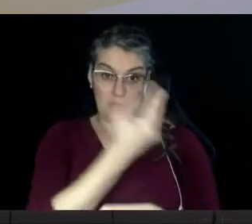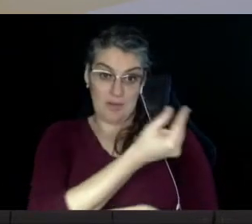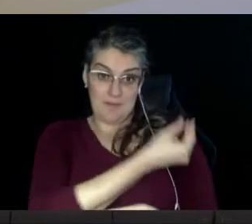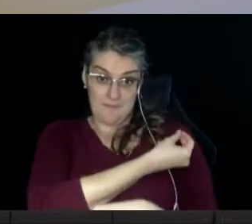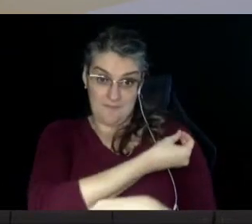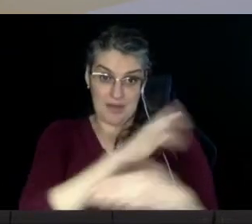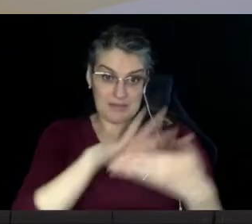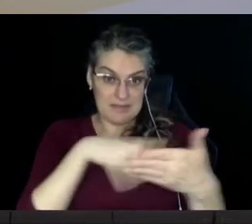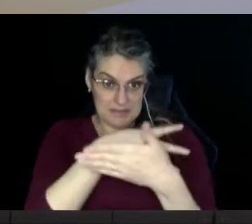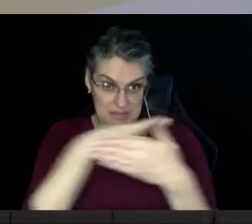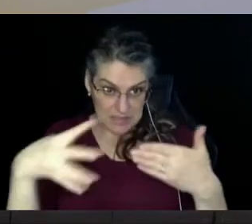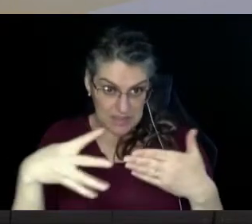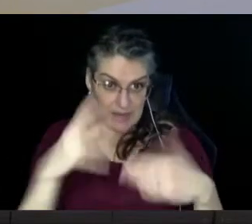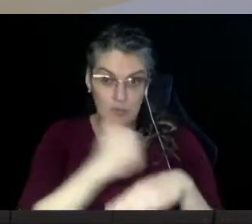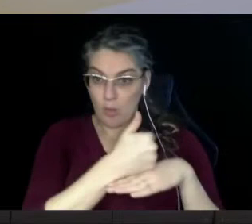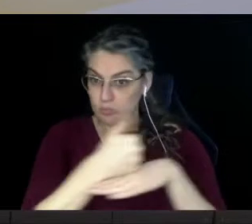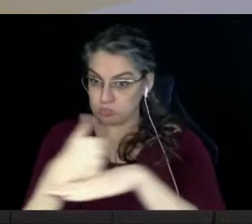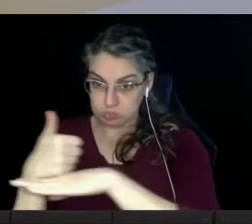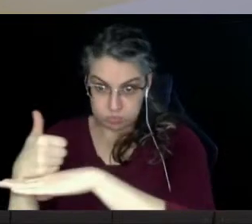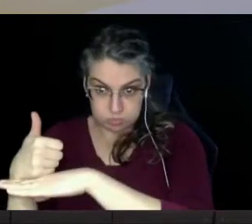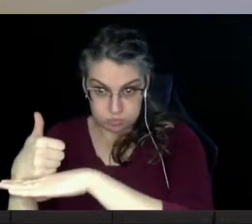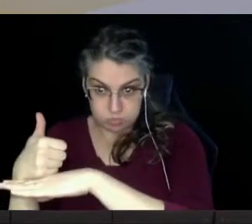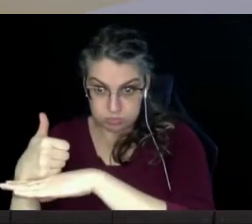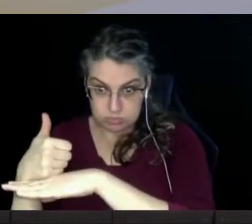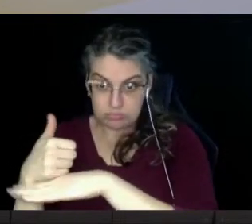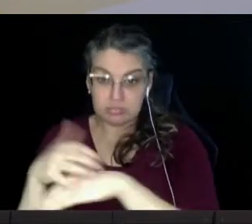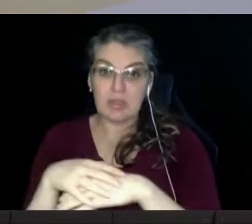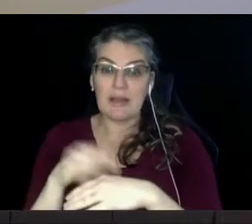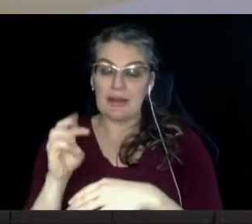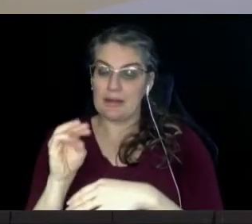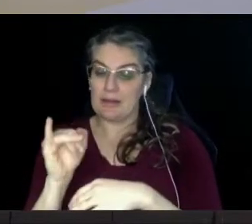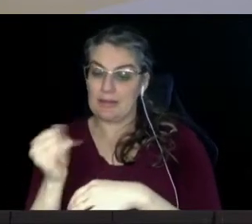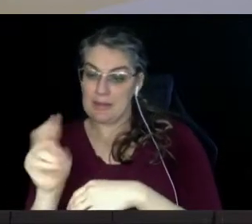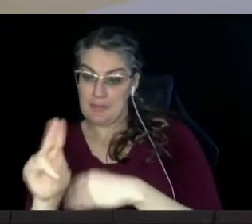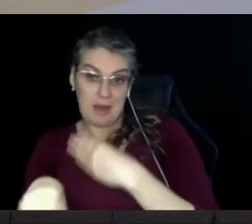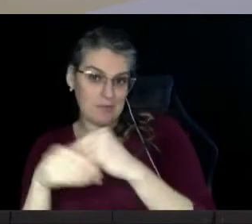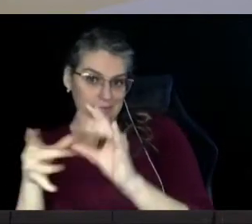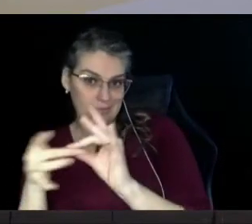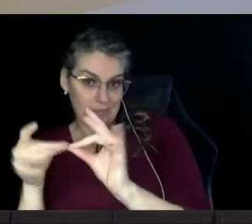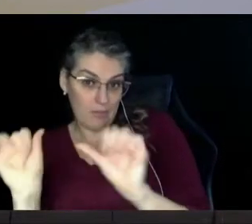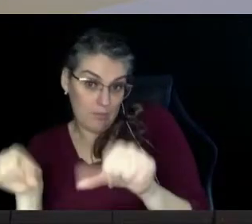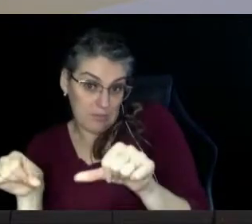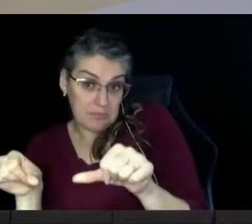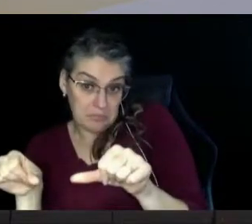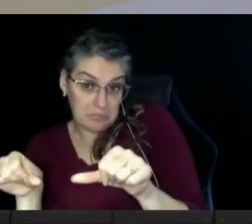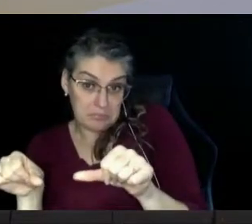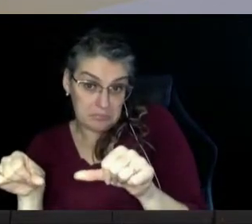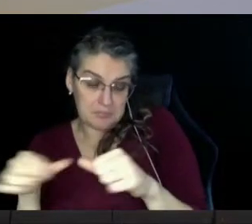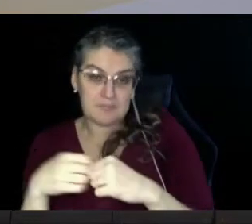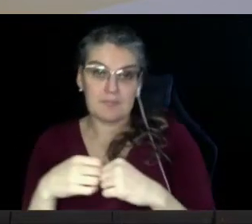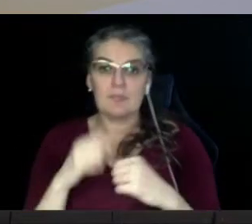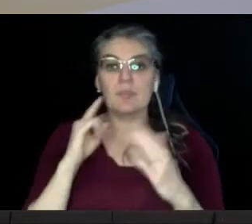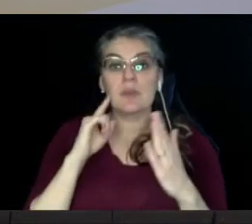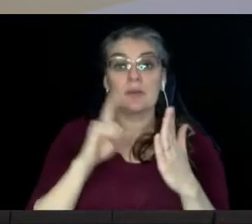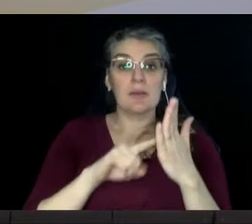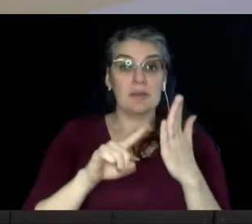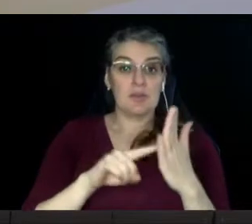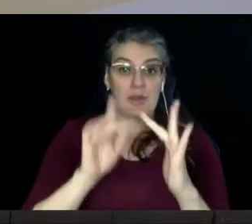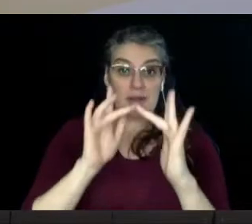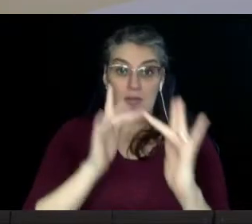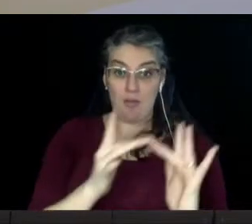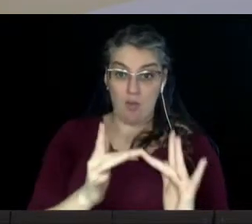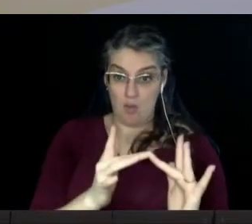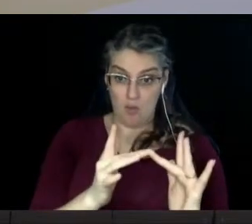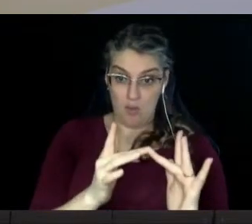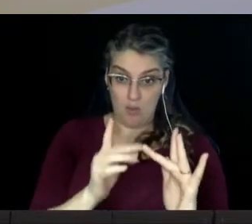up, and Marion as well, if you want to weigh in on this one. I've just been looking at some of the online appointment schedules, and